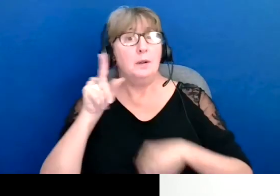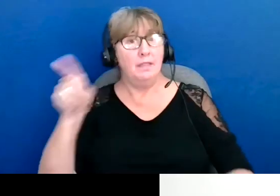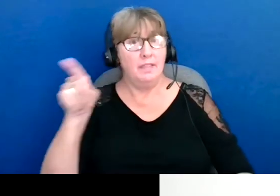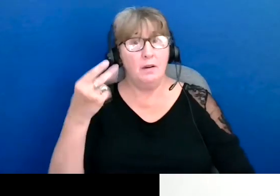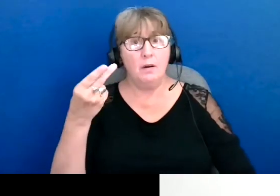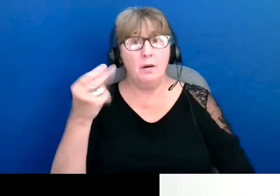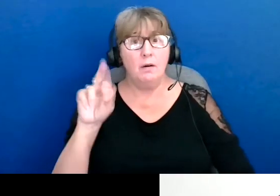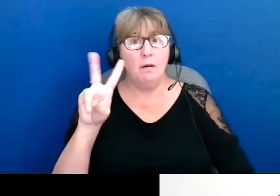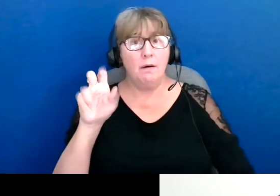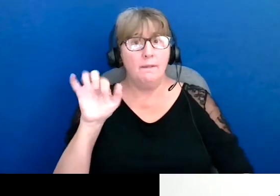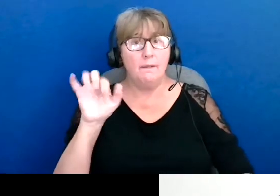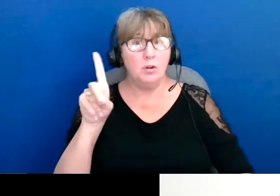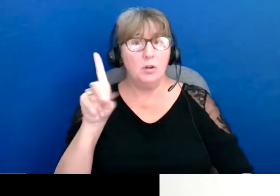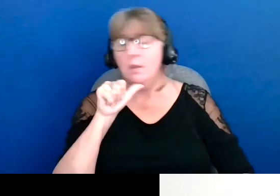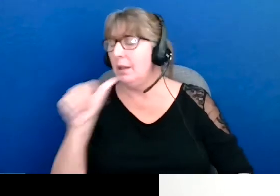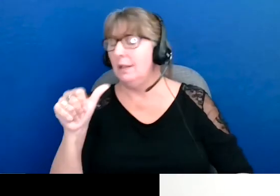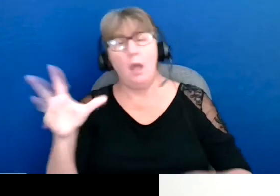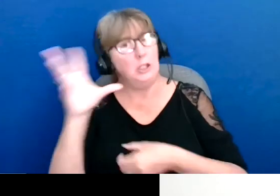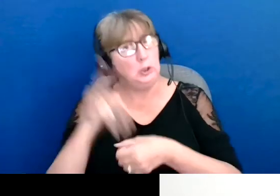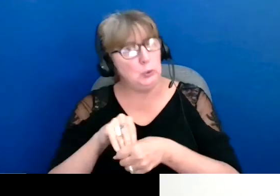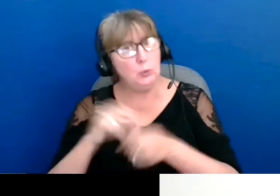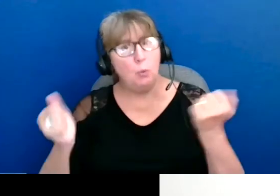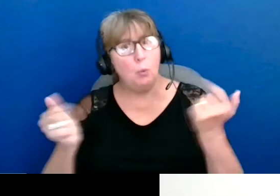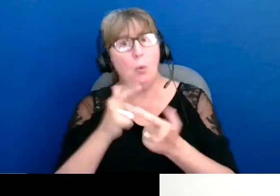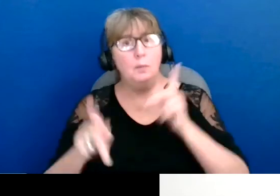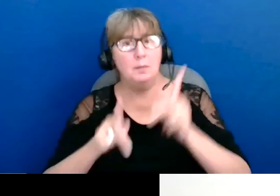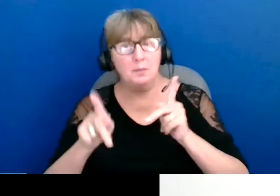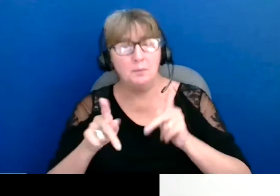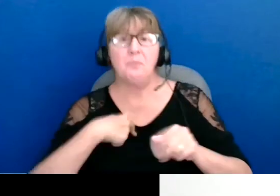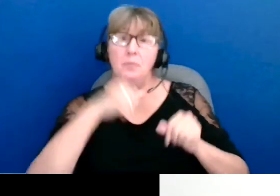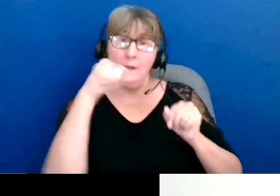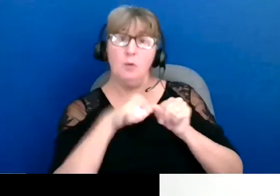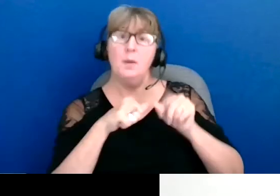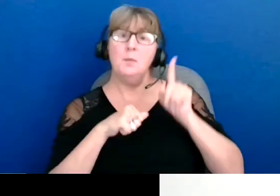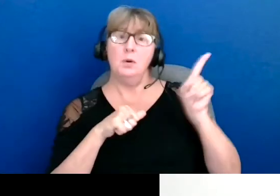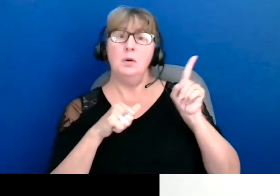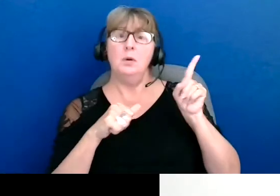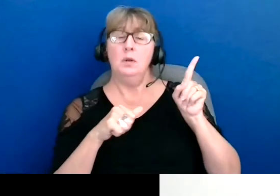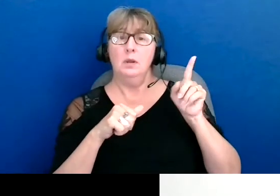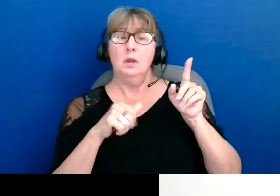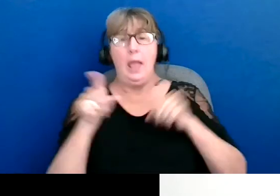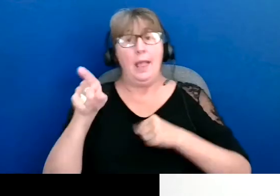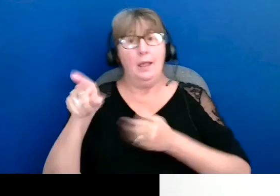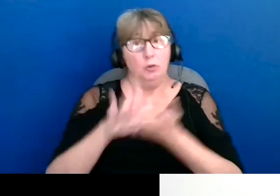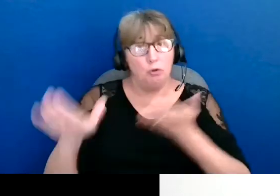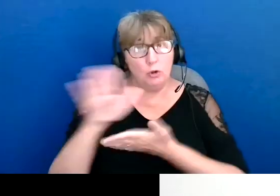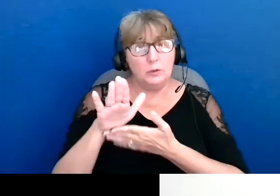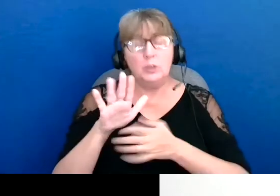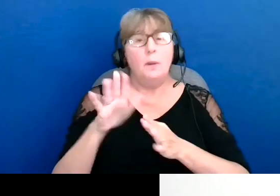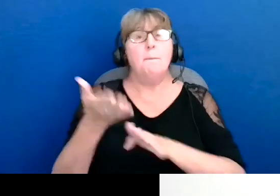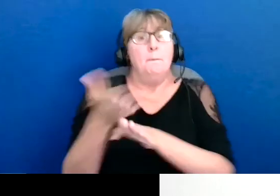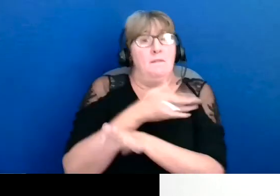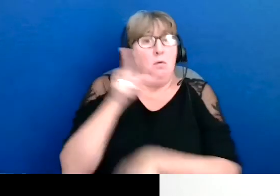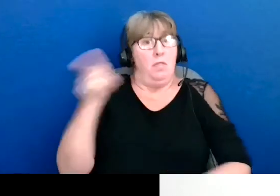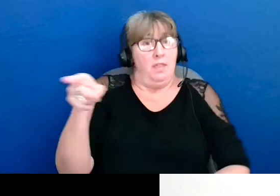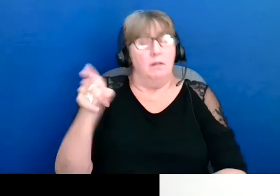it was not inclusive. I also remember back in my college experiences when I was looking for colleges to